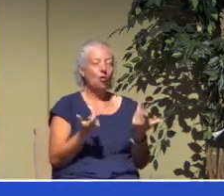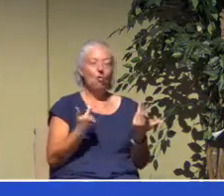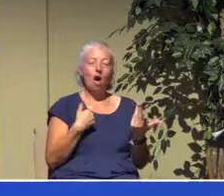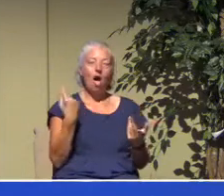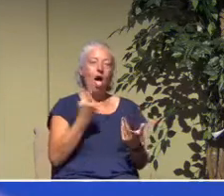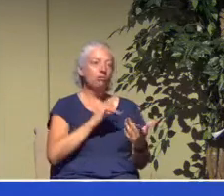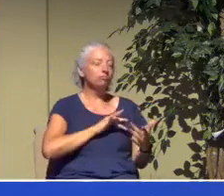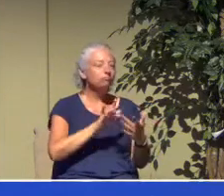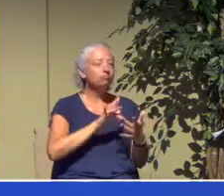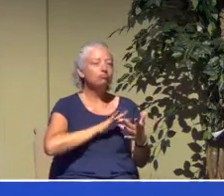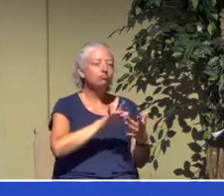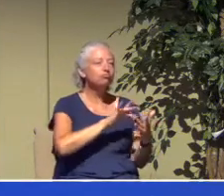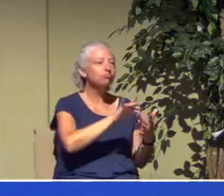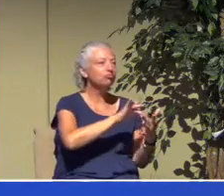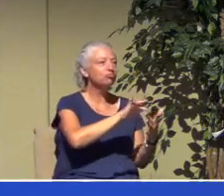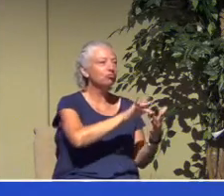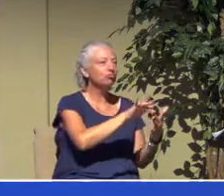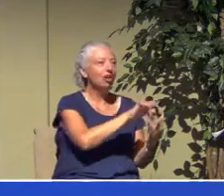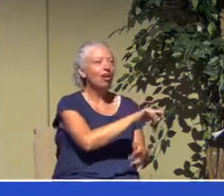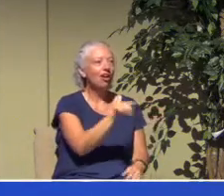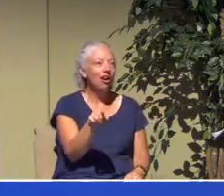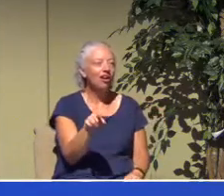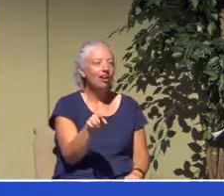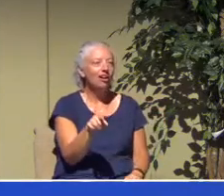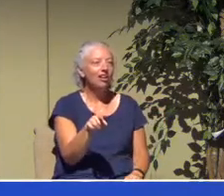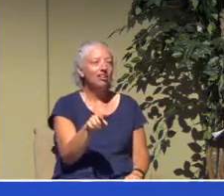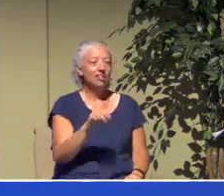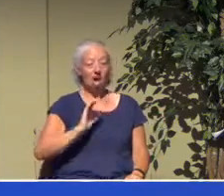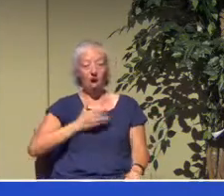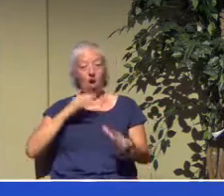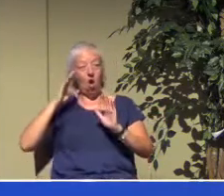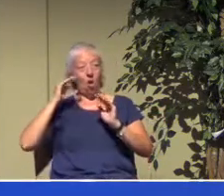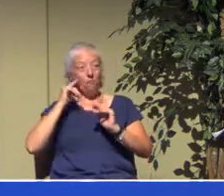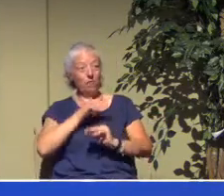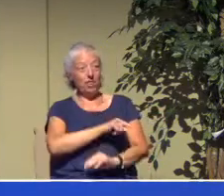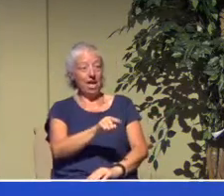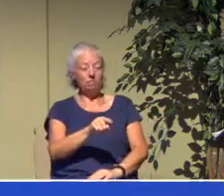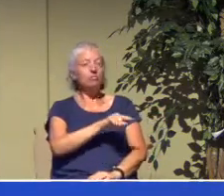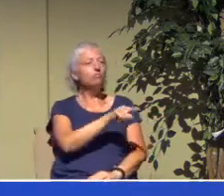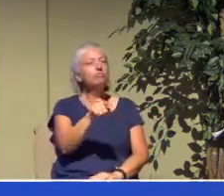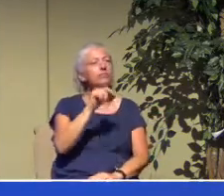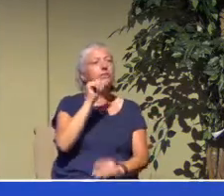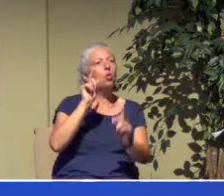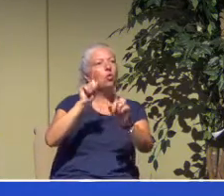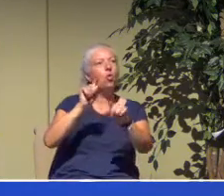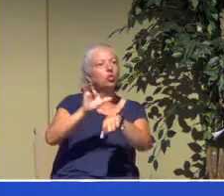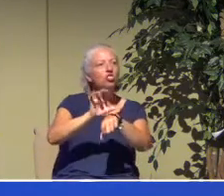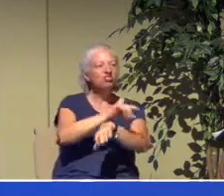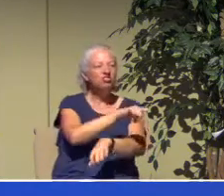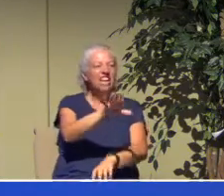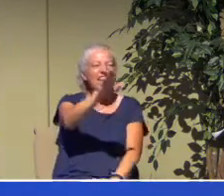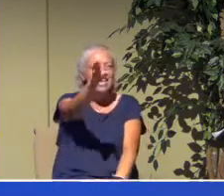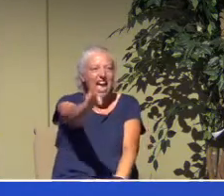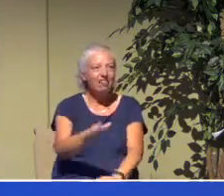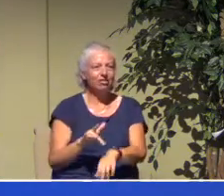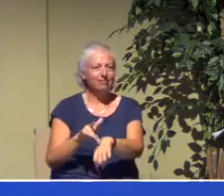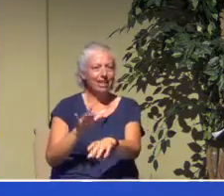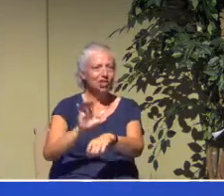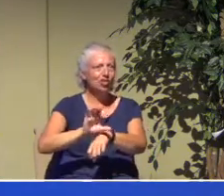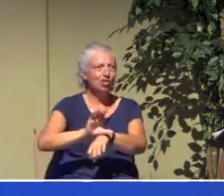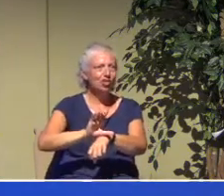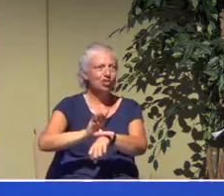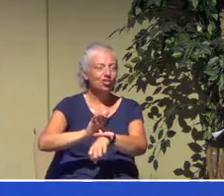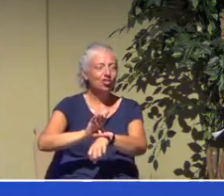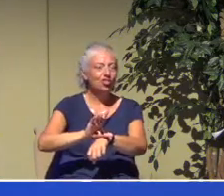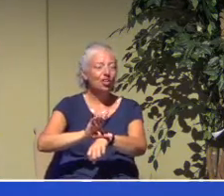perpetual contact with these youth, and our hope for these youth, they're not churchgoers. These kids have never stepped foot in the church. But